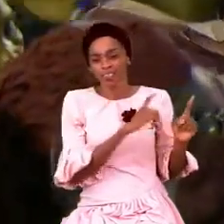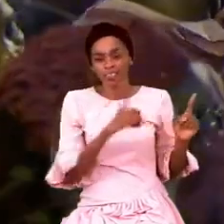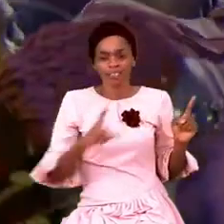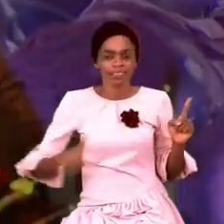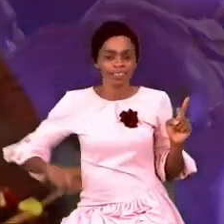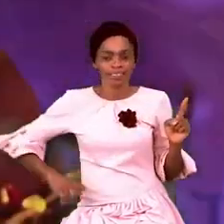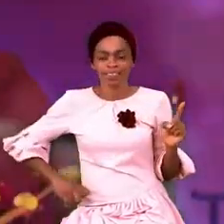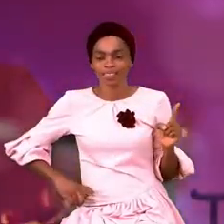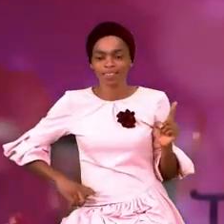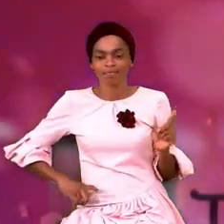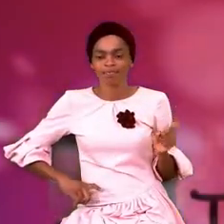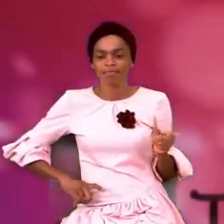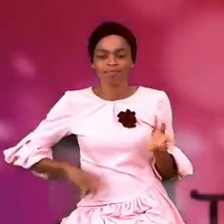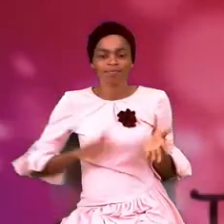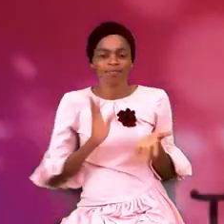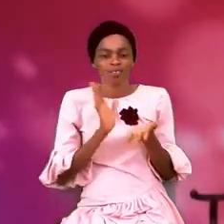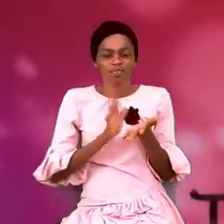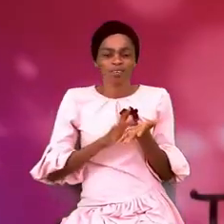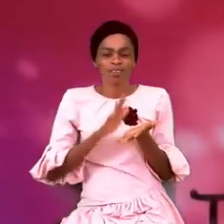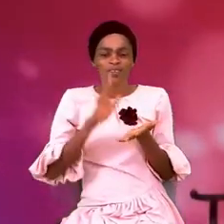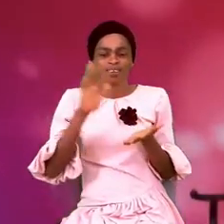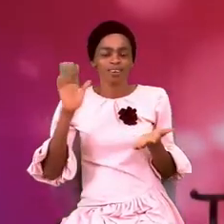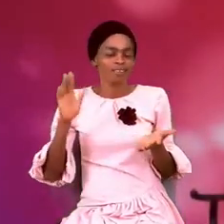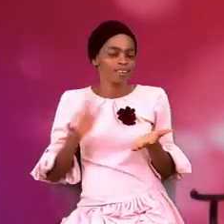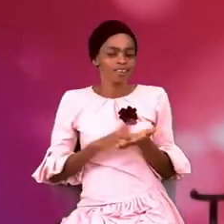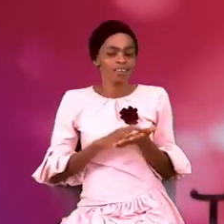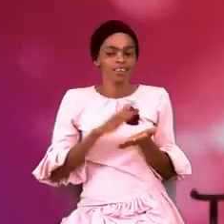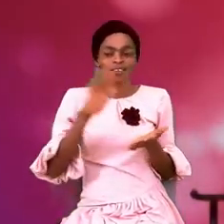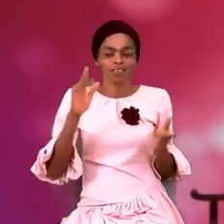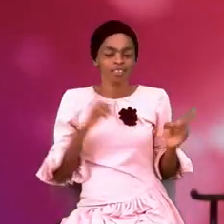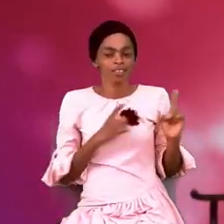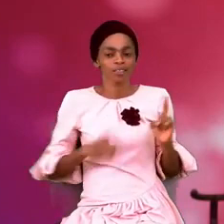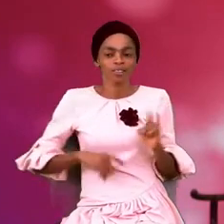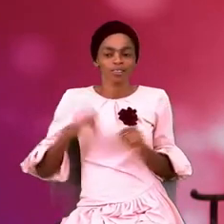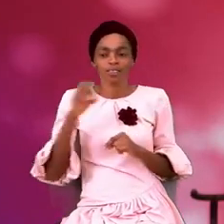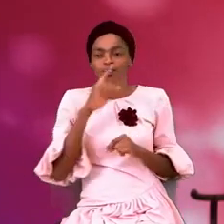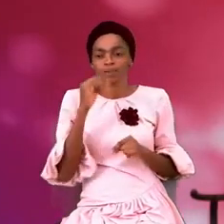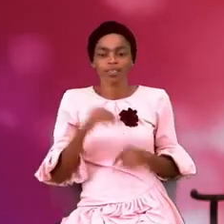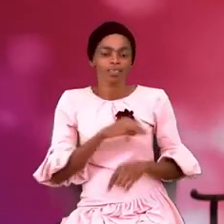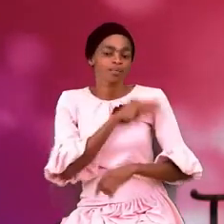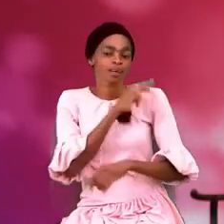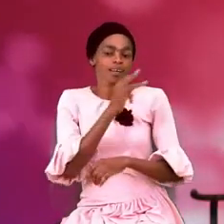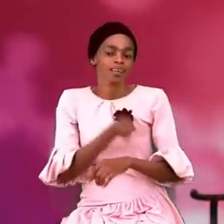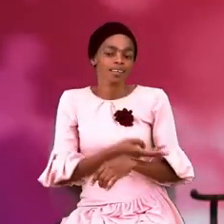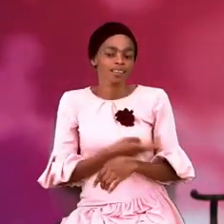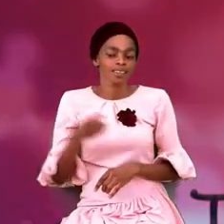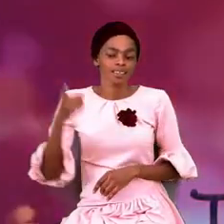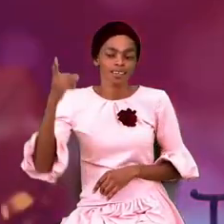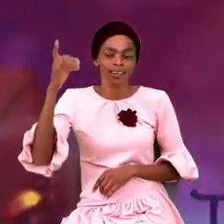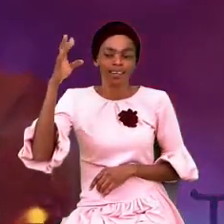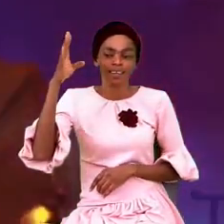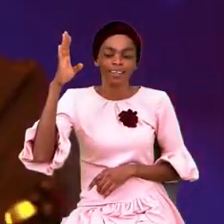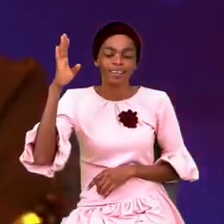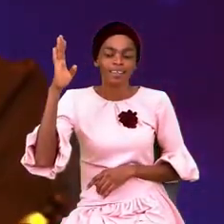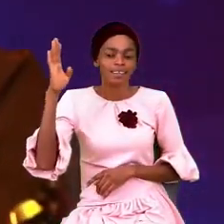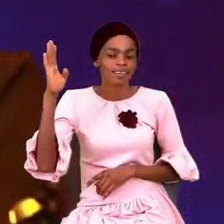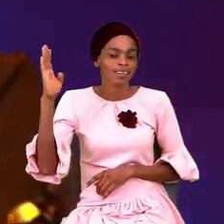mighty God. You are the mighty God. Yeah, yeah, yeah, yeah.